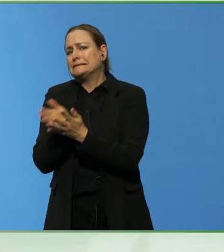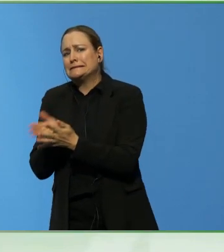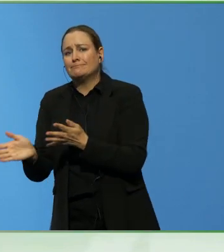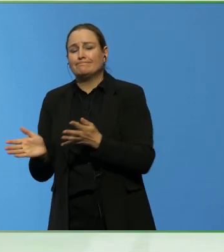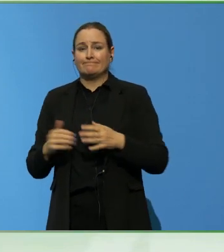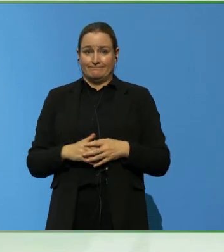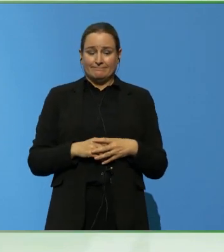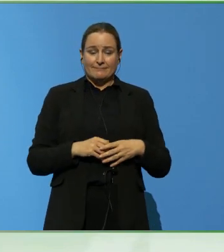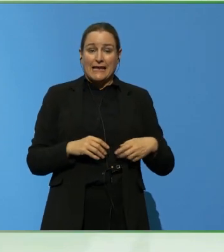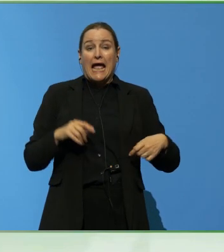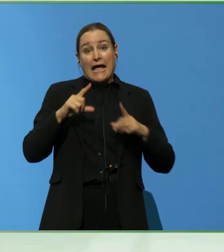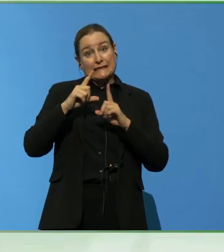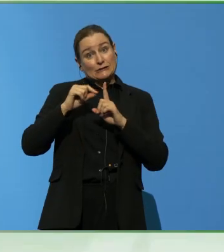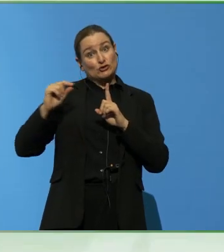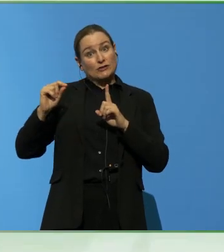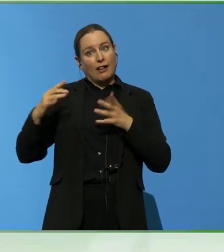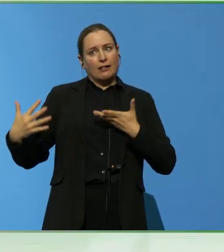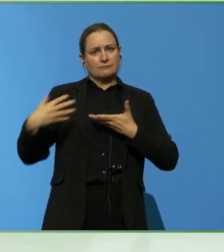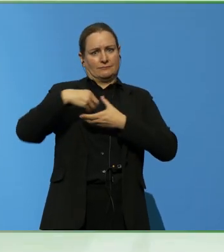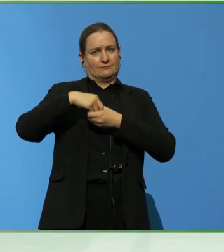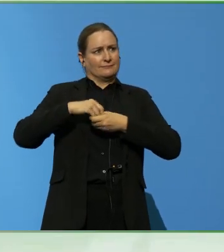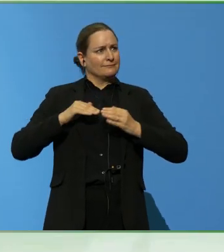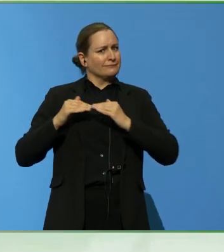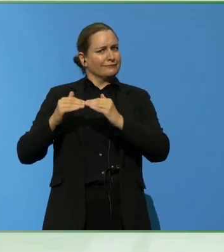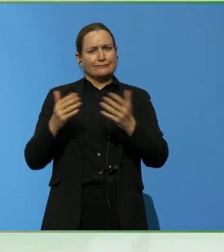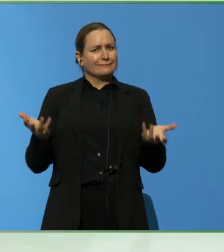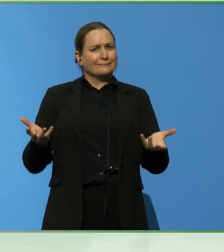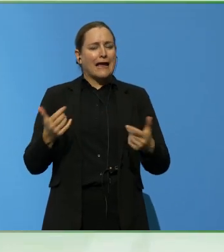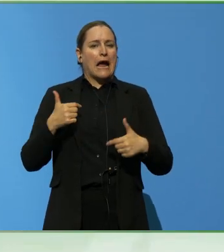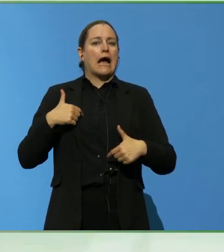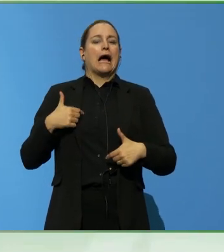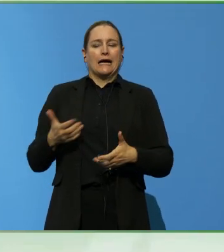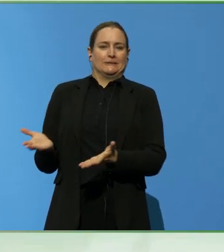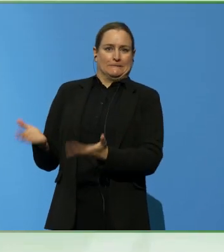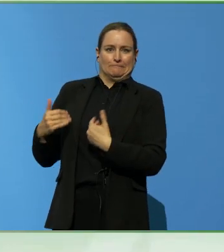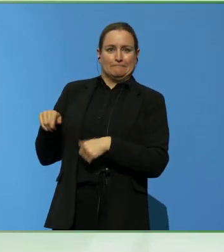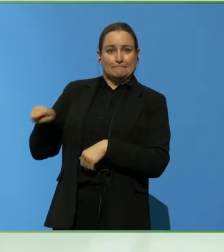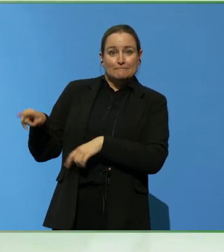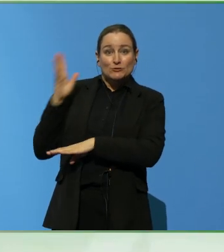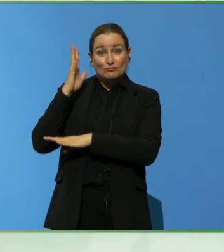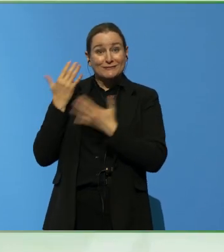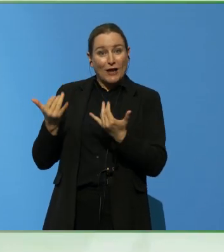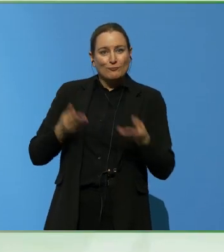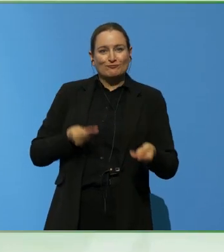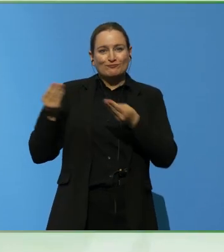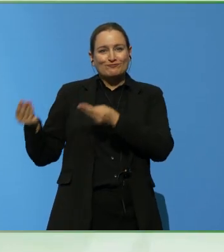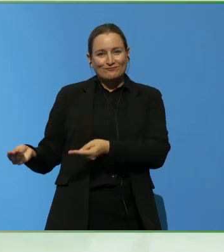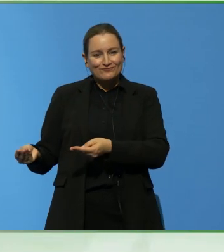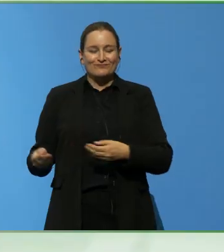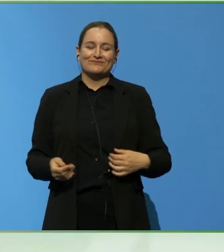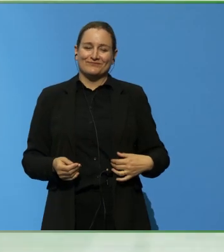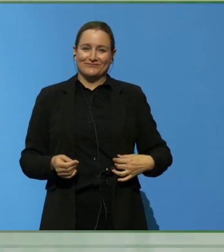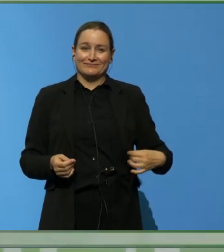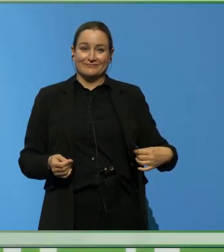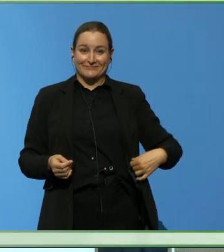inclusion. So you can see why I'm excited to hear her presentation. So Gerda, if you could take it from here with your presentation.